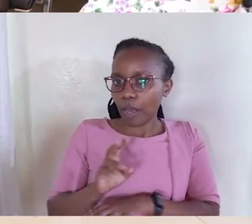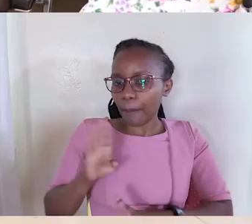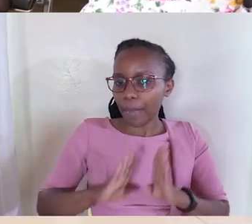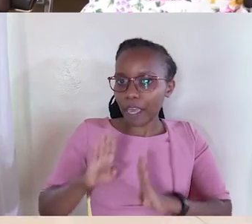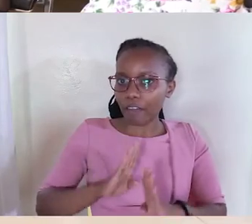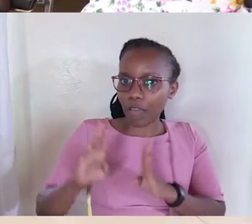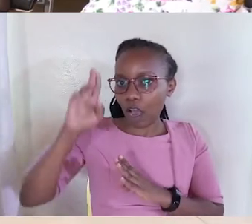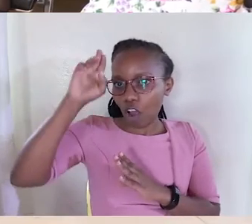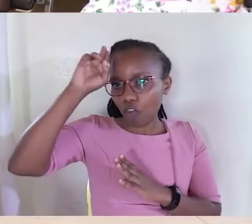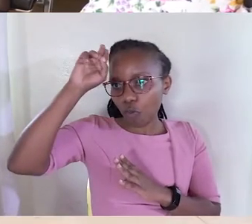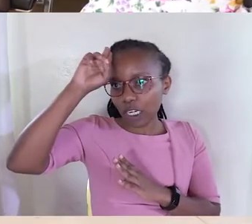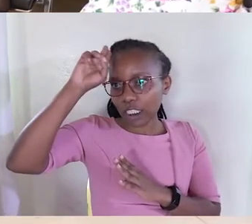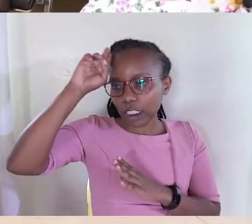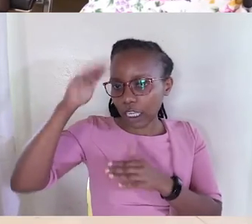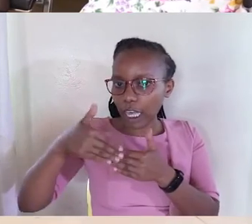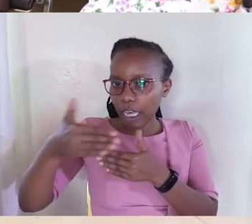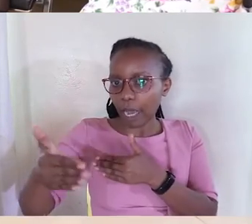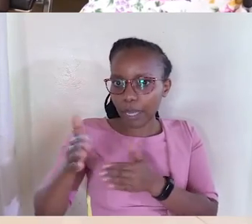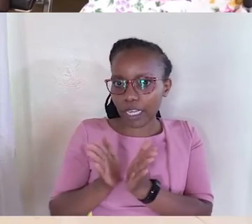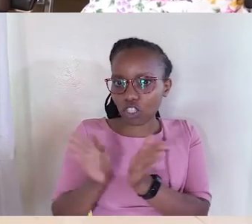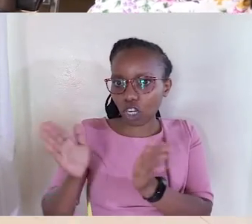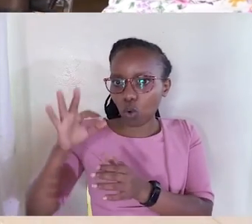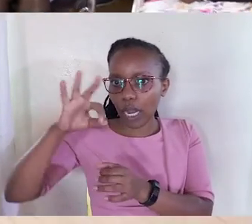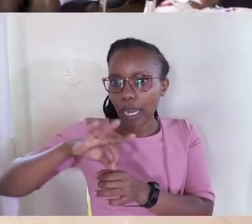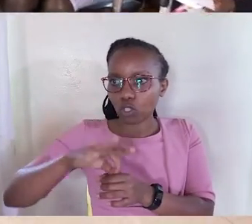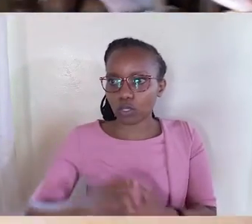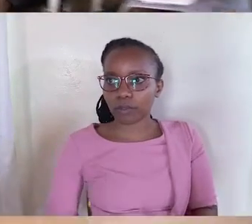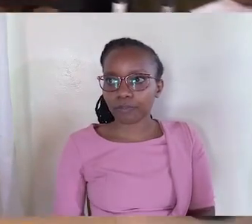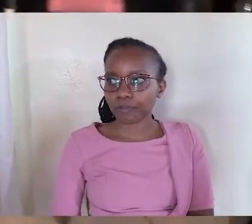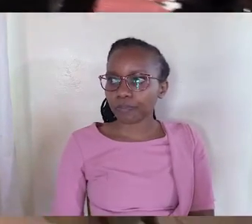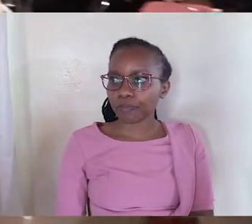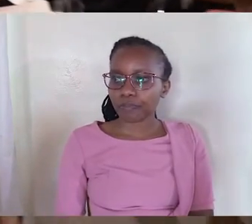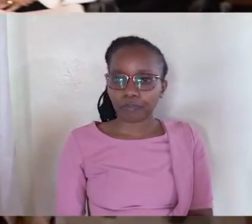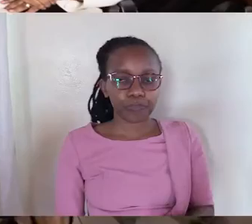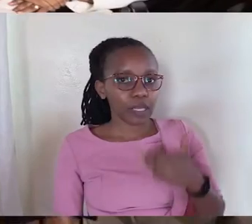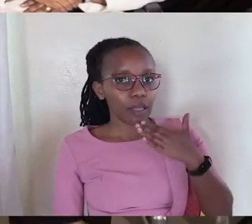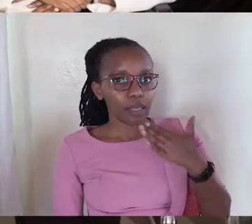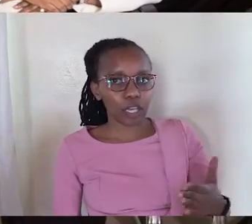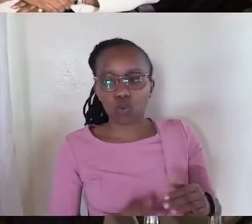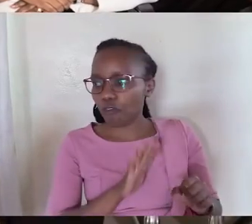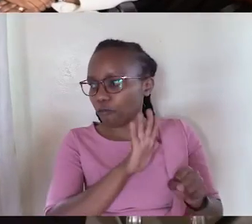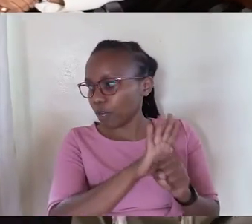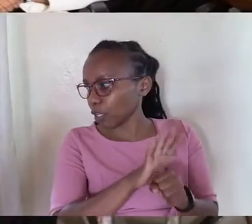police in the coming general election? Oh, thank you very much.